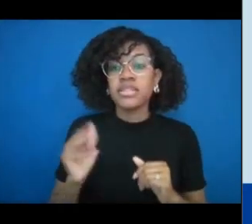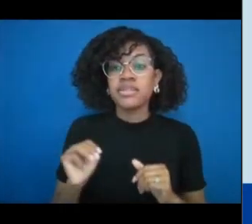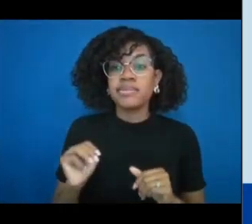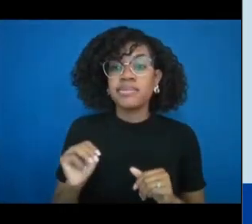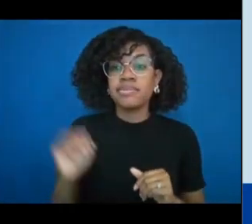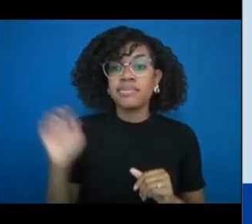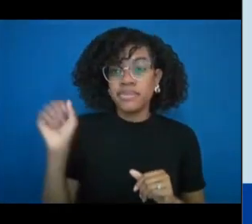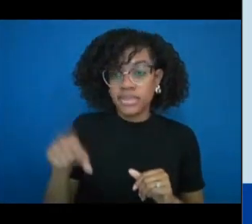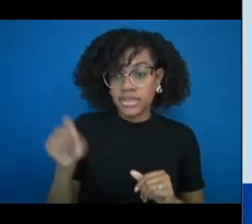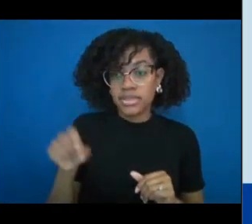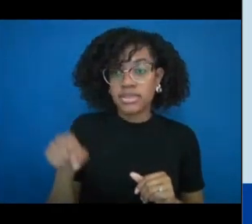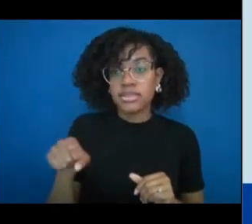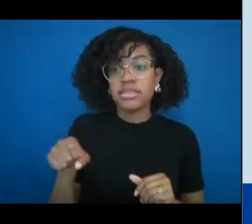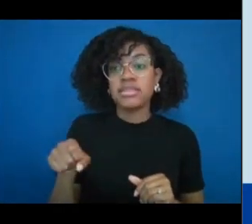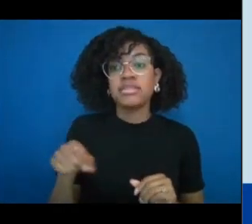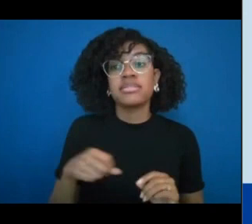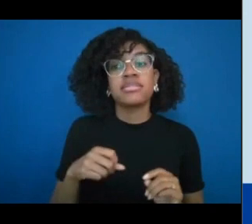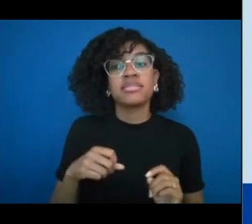Yes,